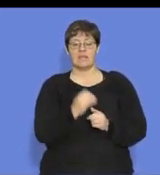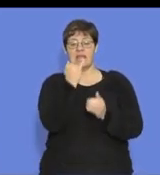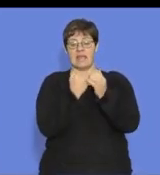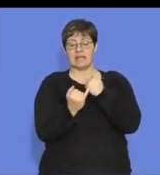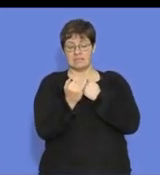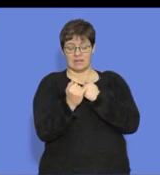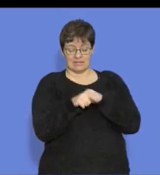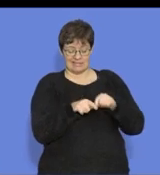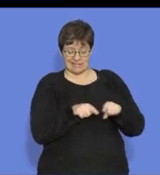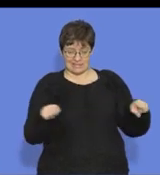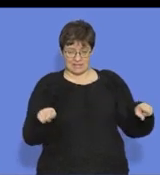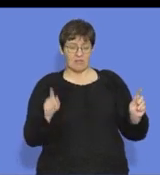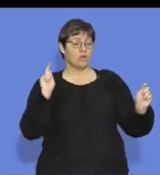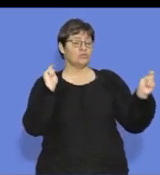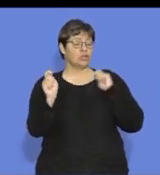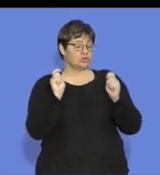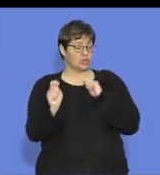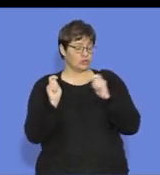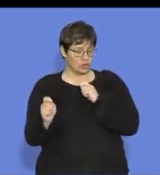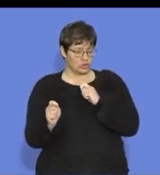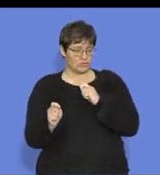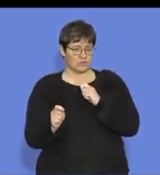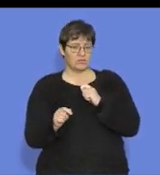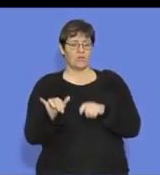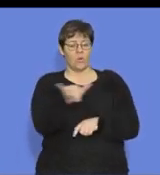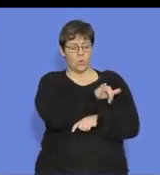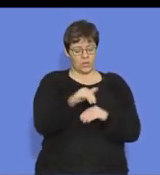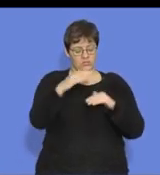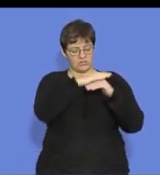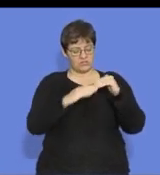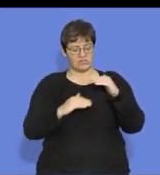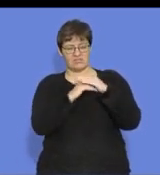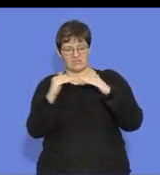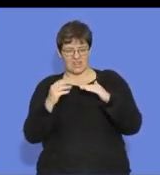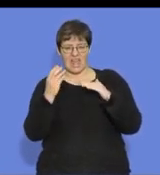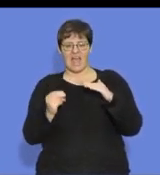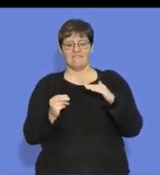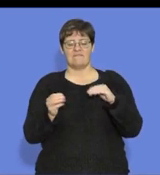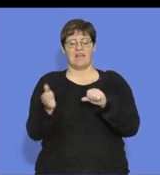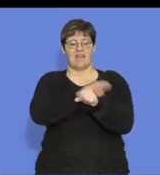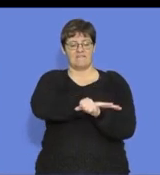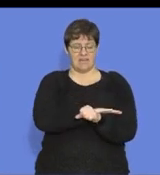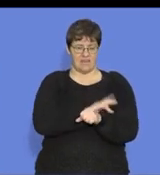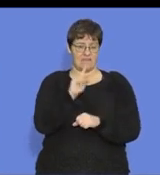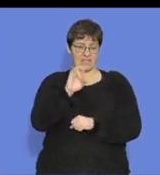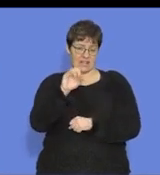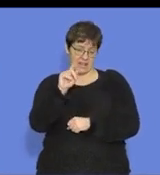variable, what are you changing? Which part of the leaf is covered?